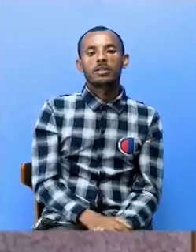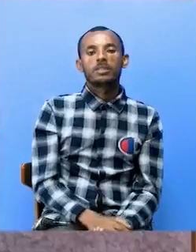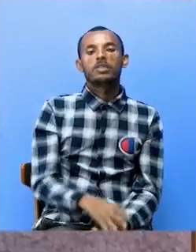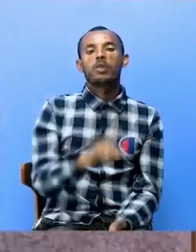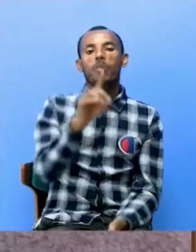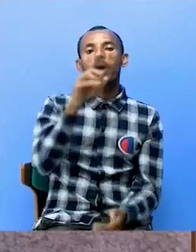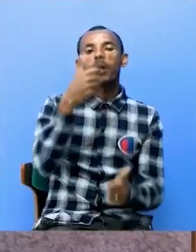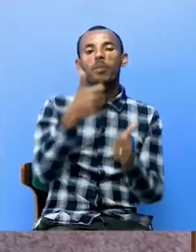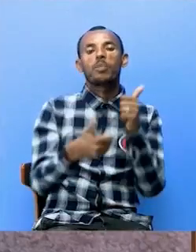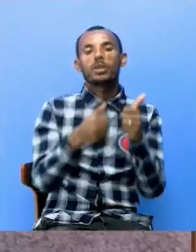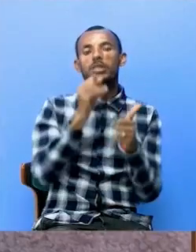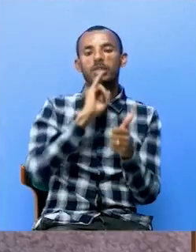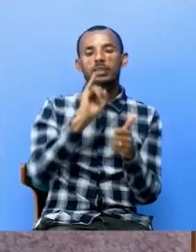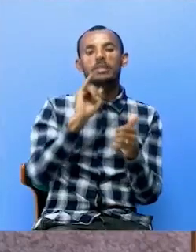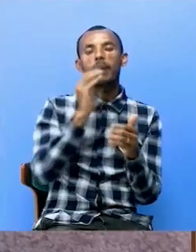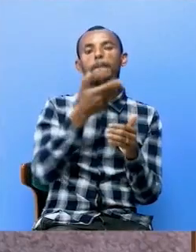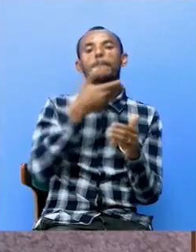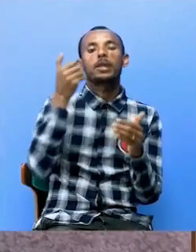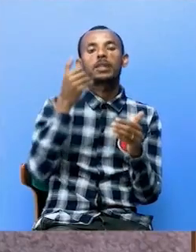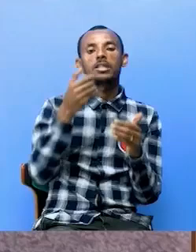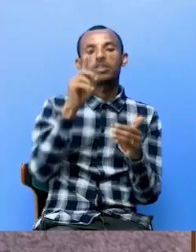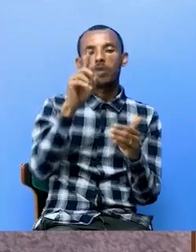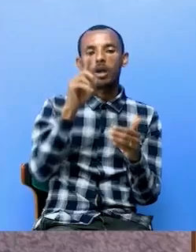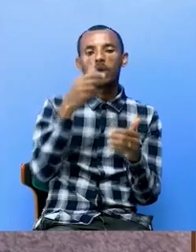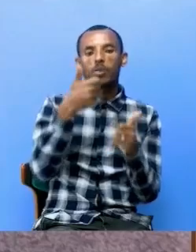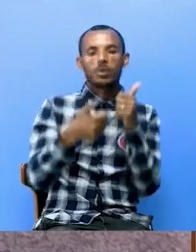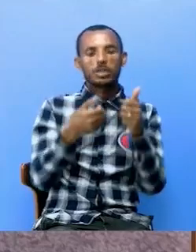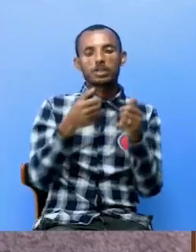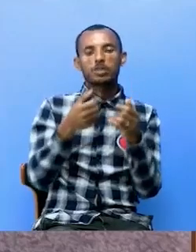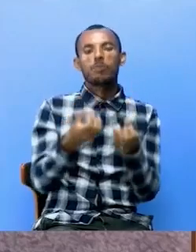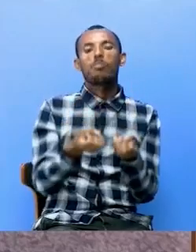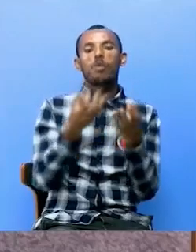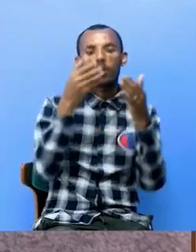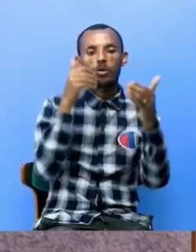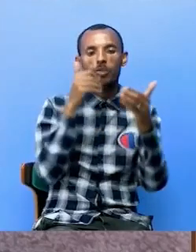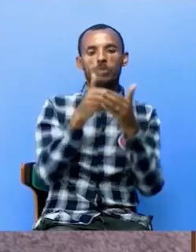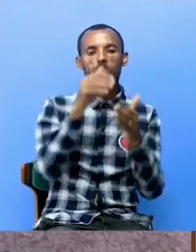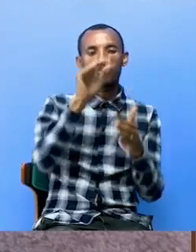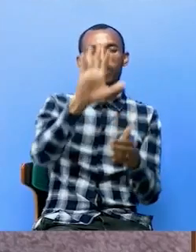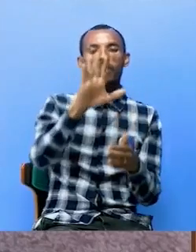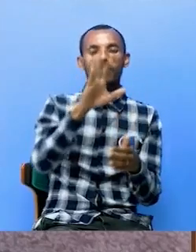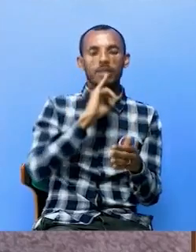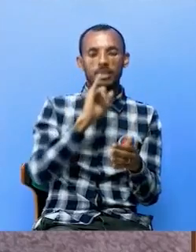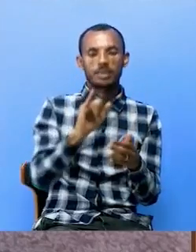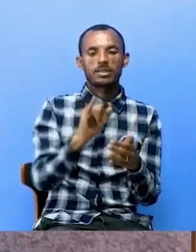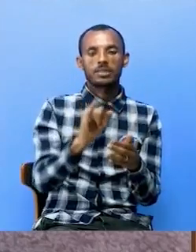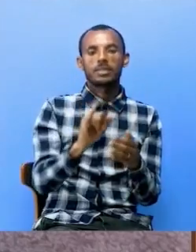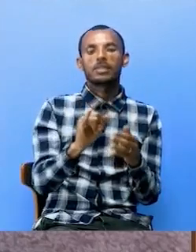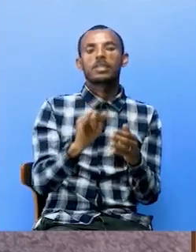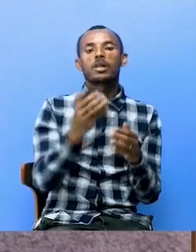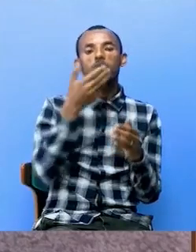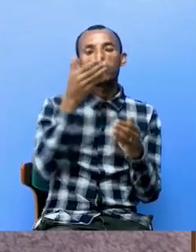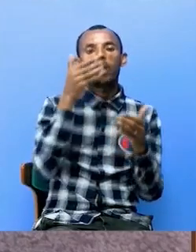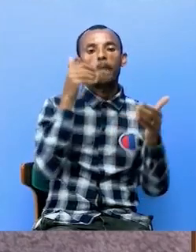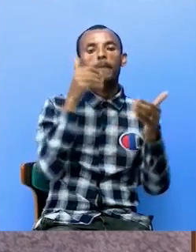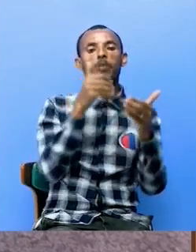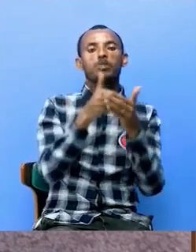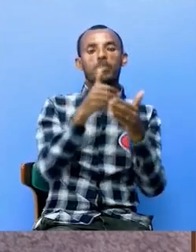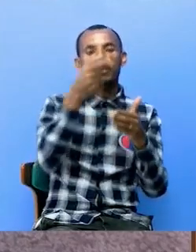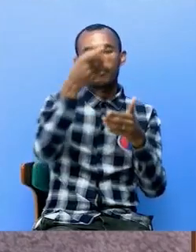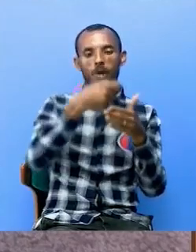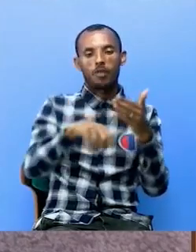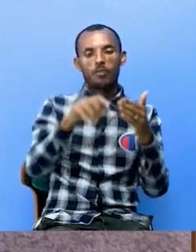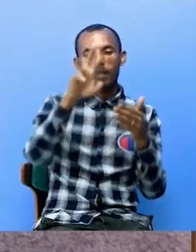which is better, or the one which is more closer to 5, can be taken as a good approximate value